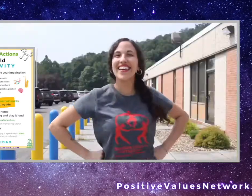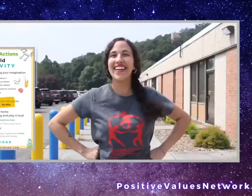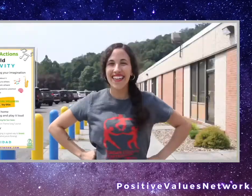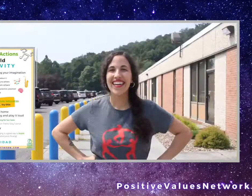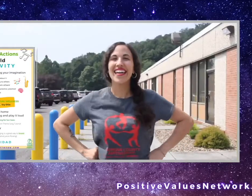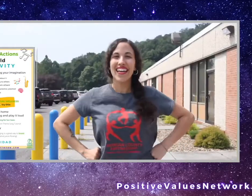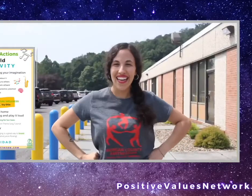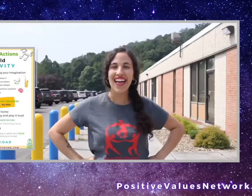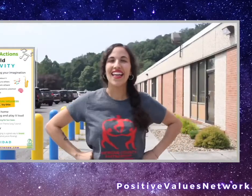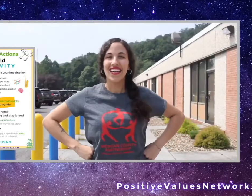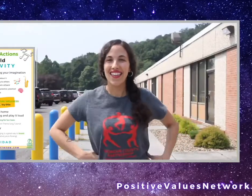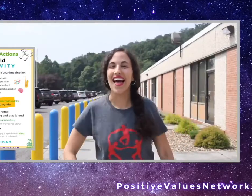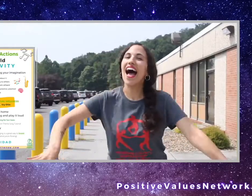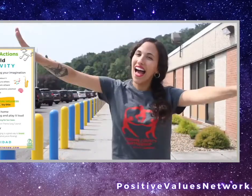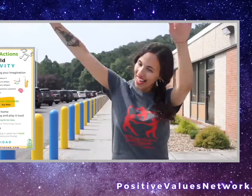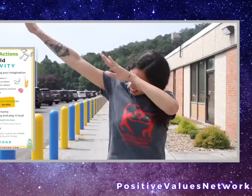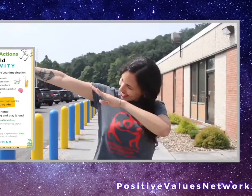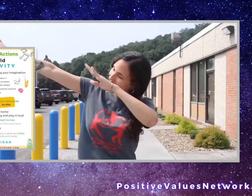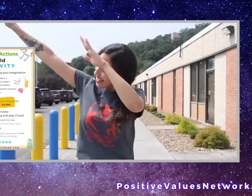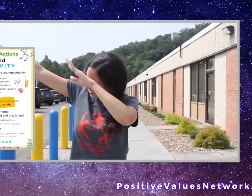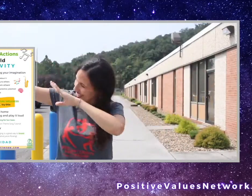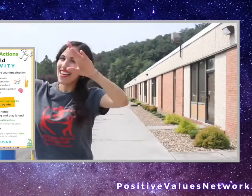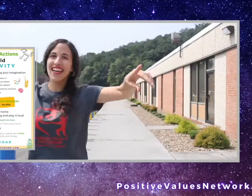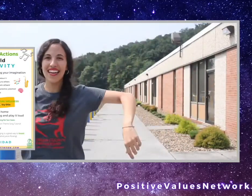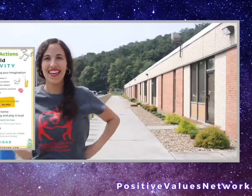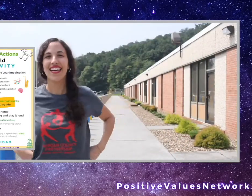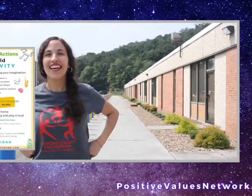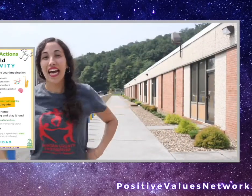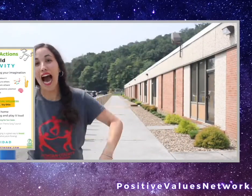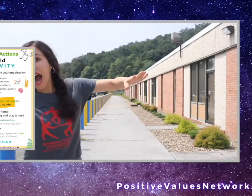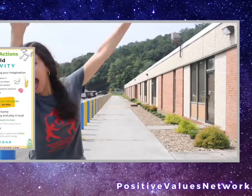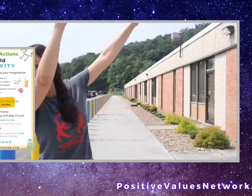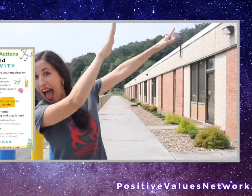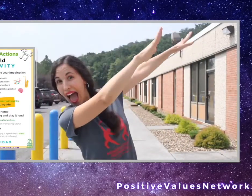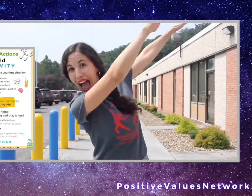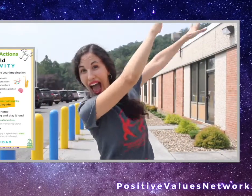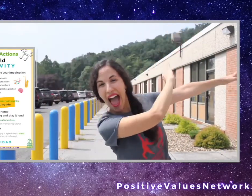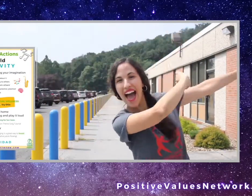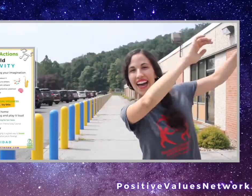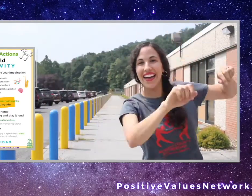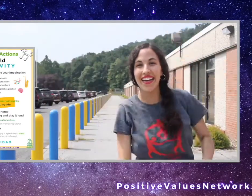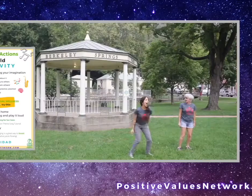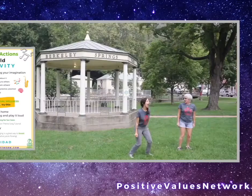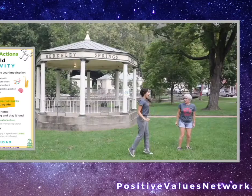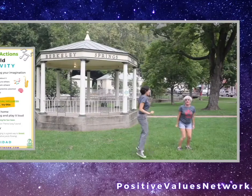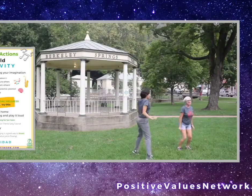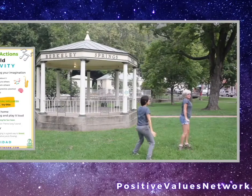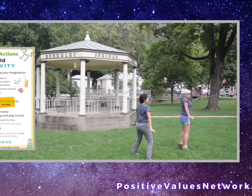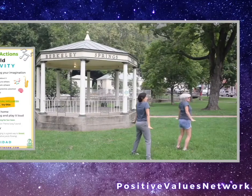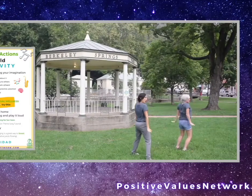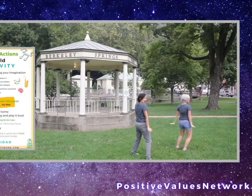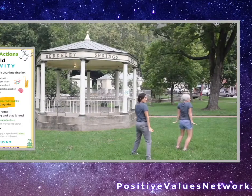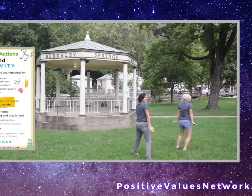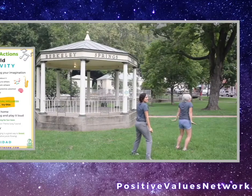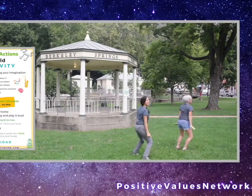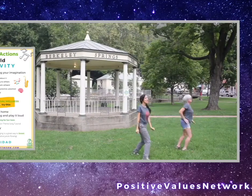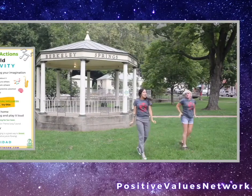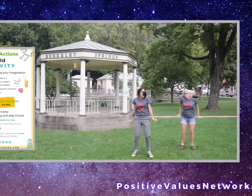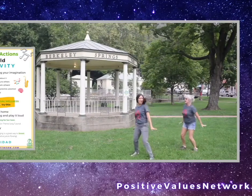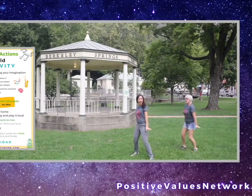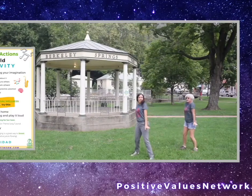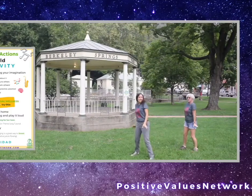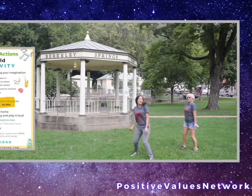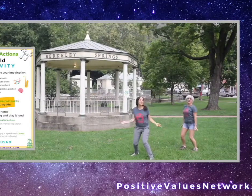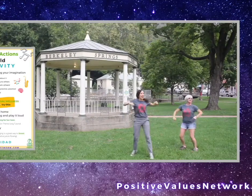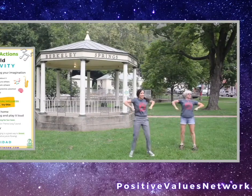action kid. That's what I am, that's how I live. I am a